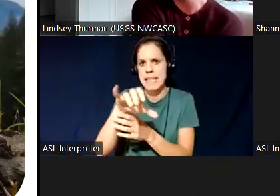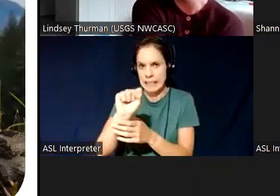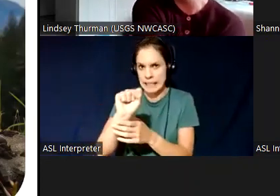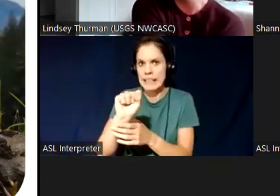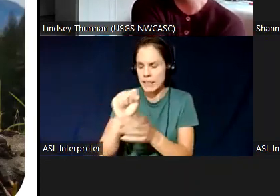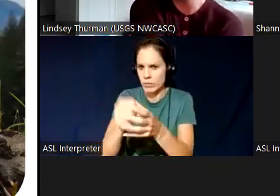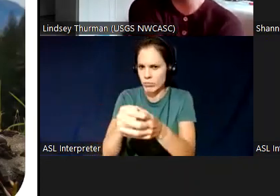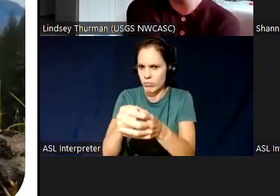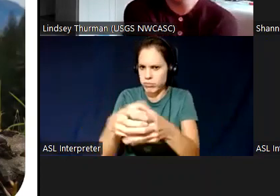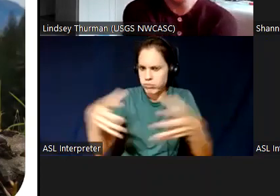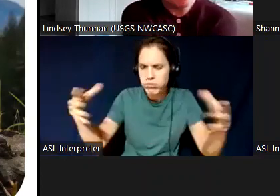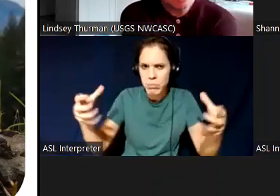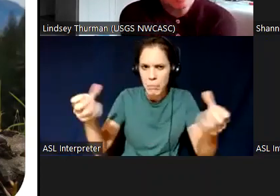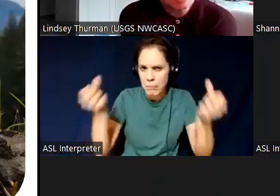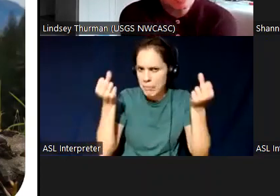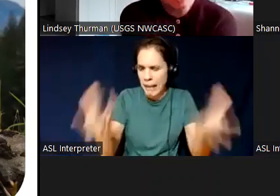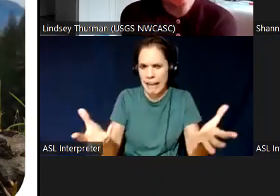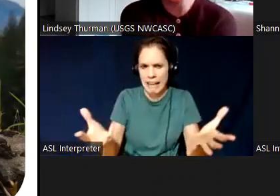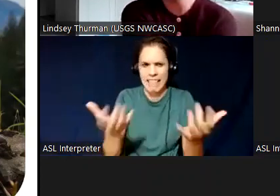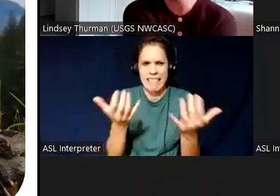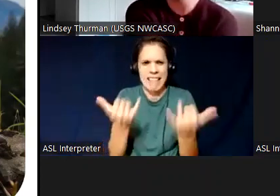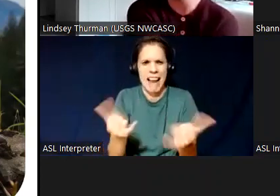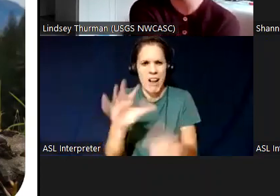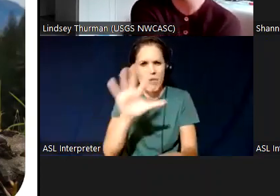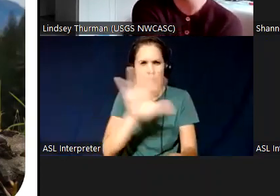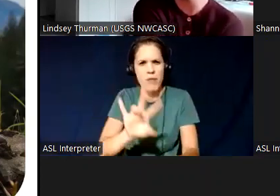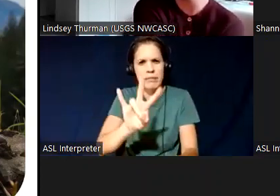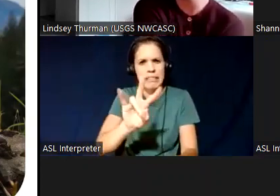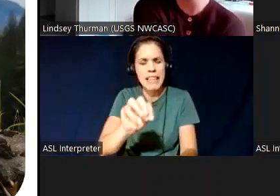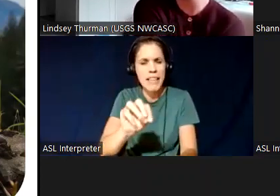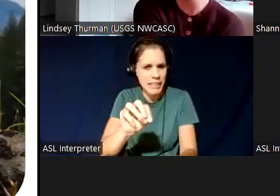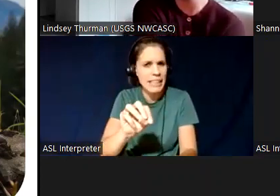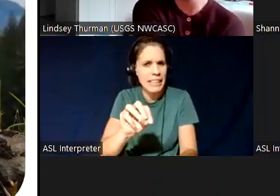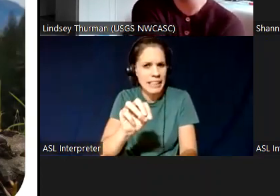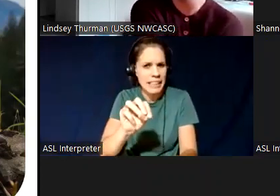And we're at about 70 species or more. And